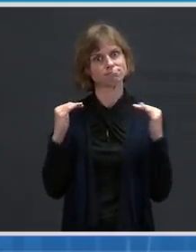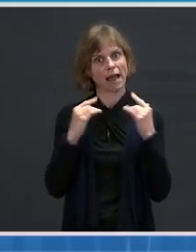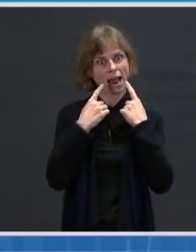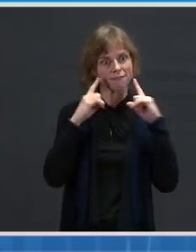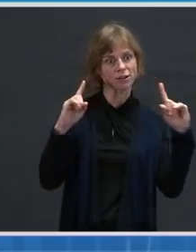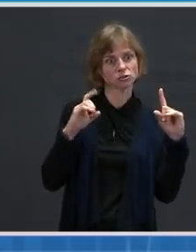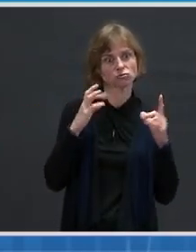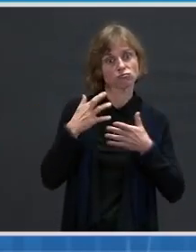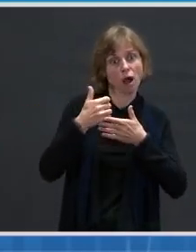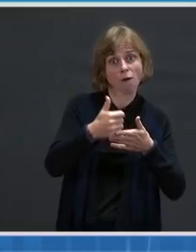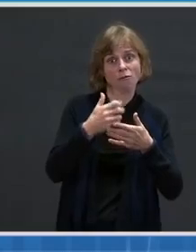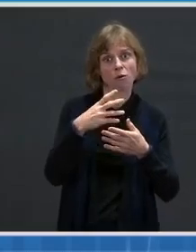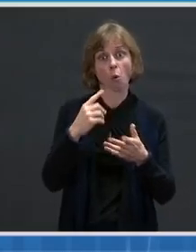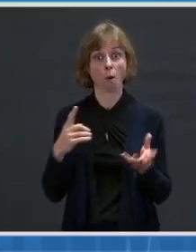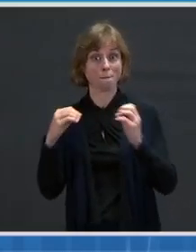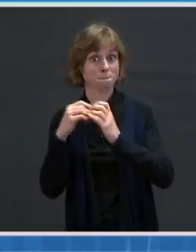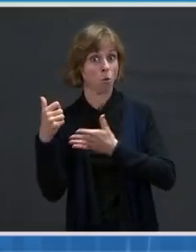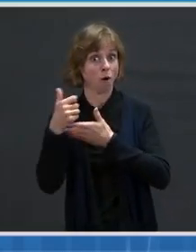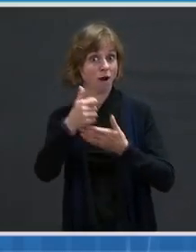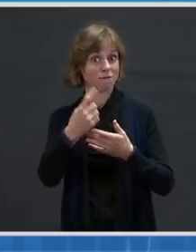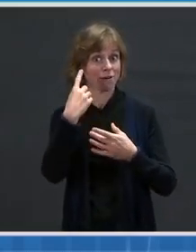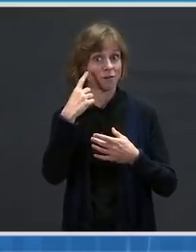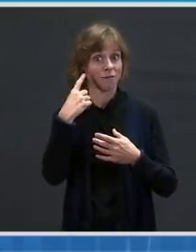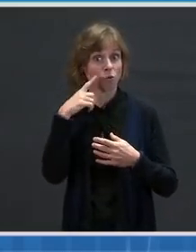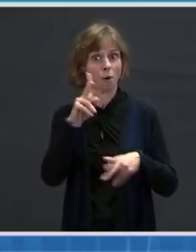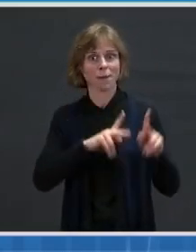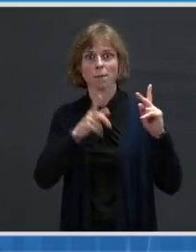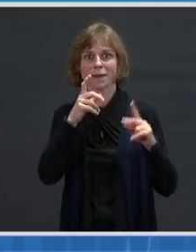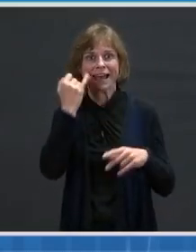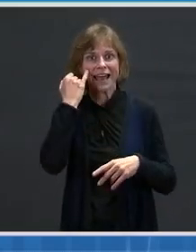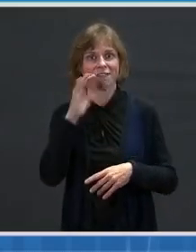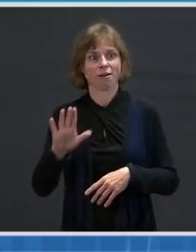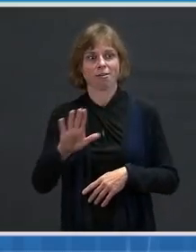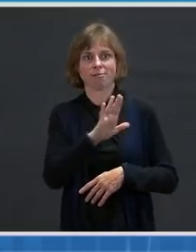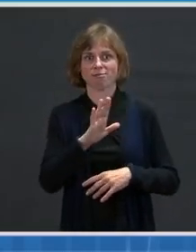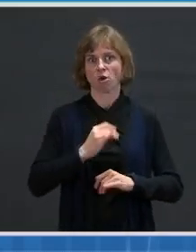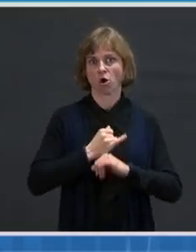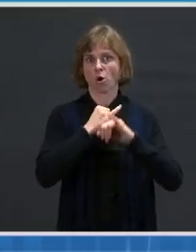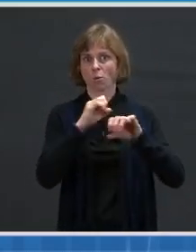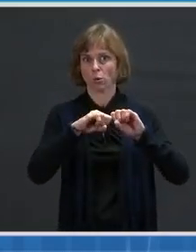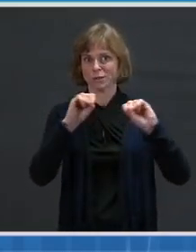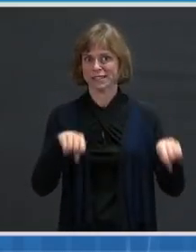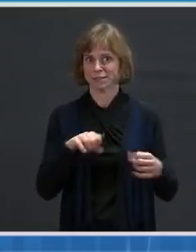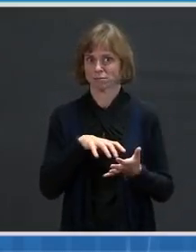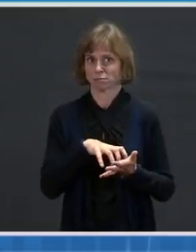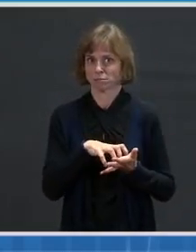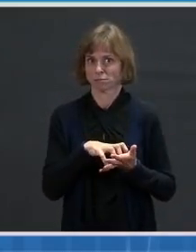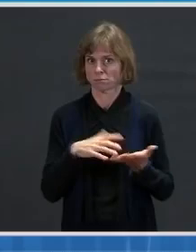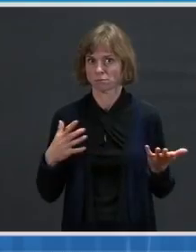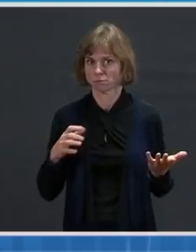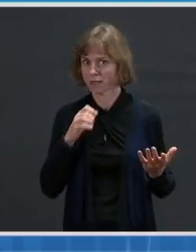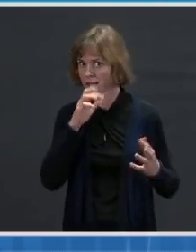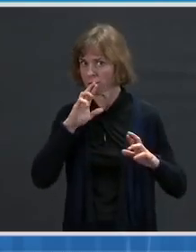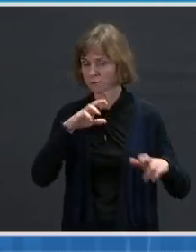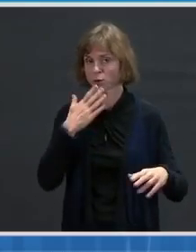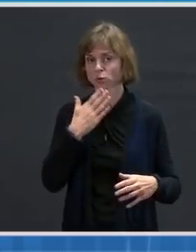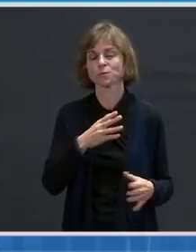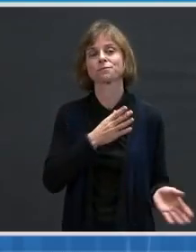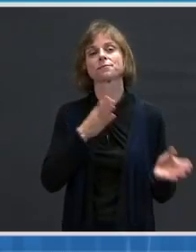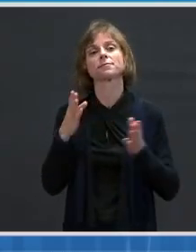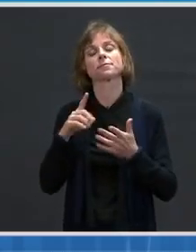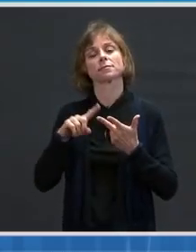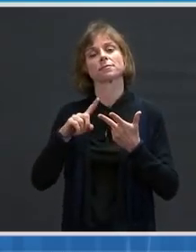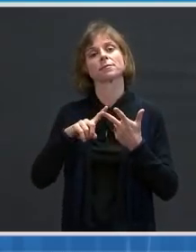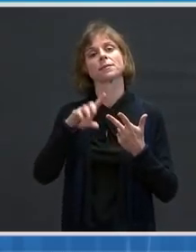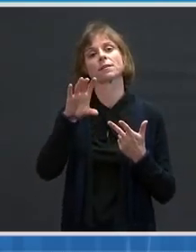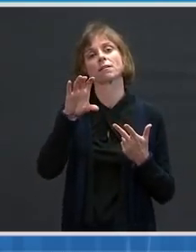don't necessarily have a good antibody response. The same can be said of convalescent plasma, which